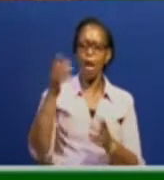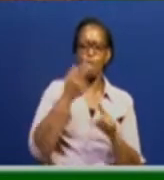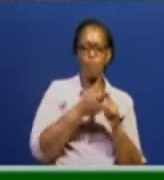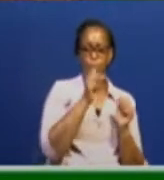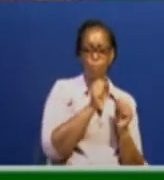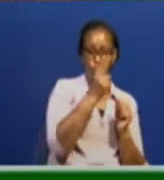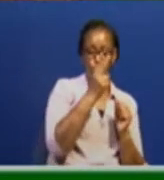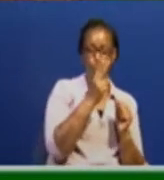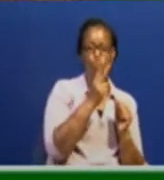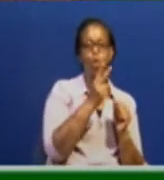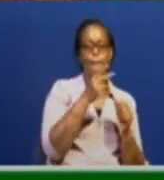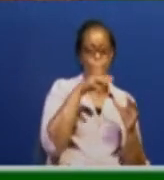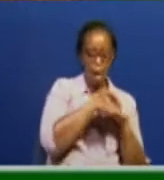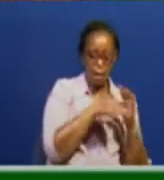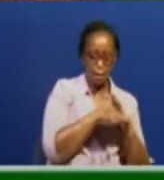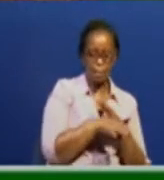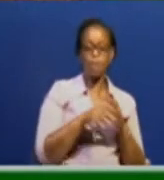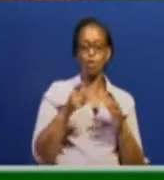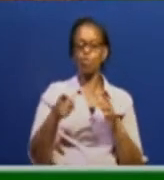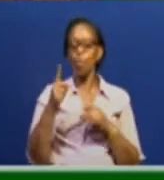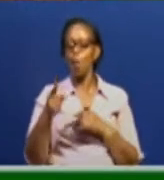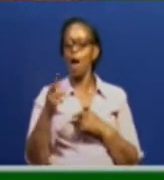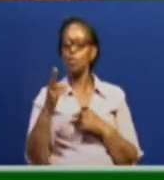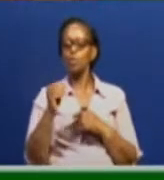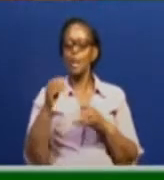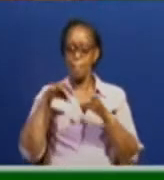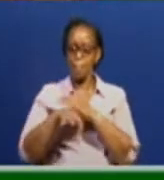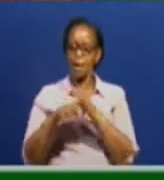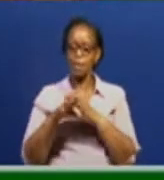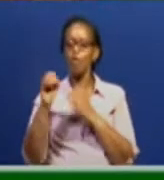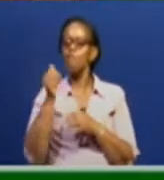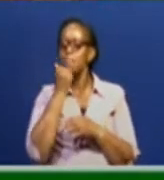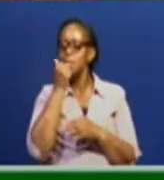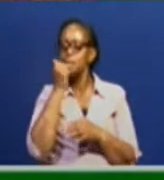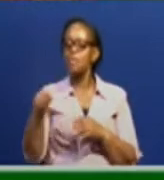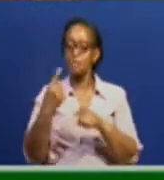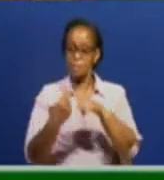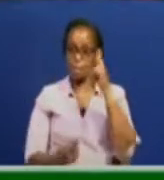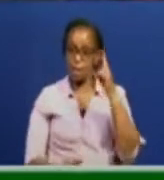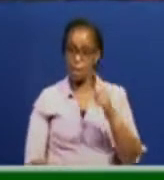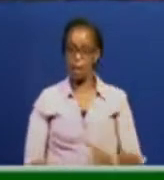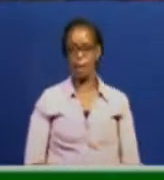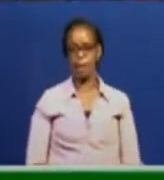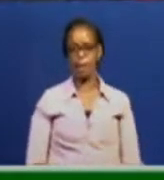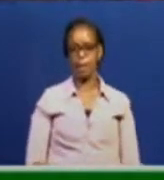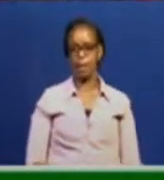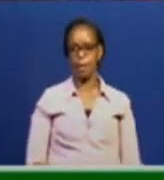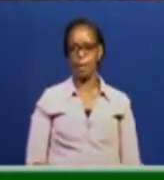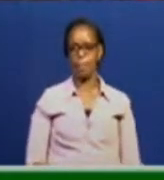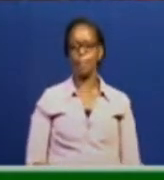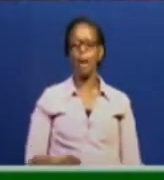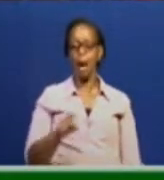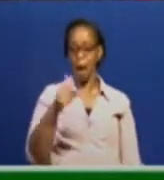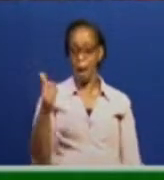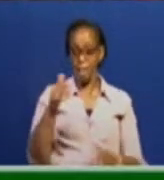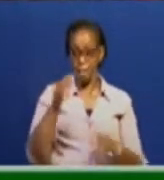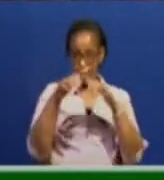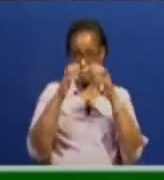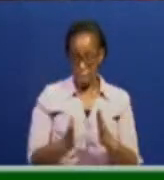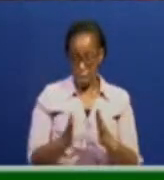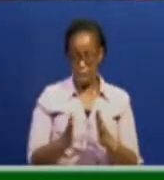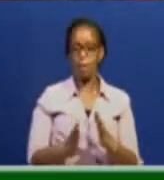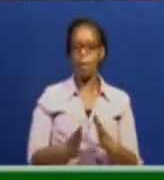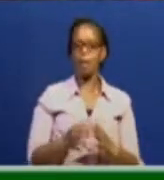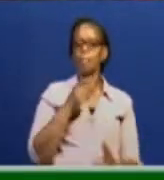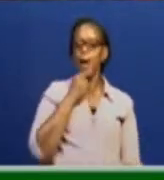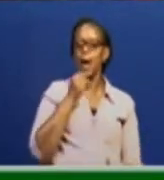of maize last year to 120 bags of maize this year. Another farmer